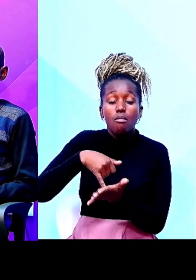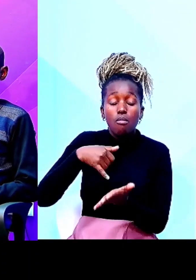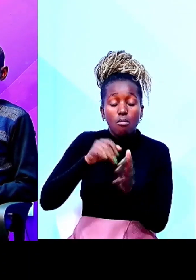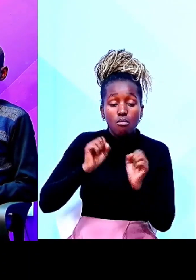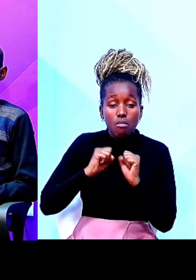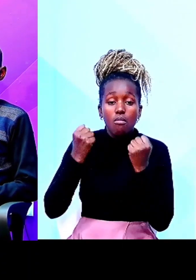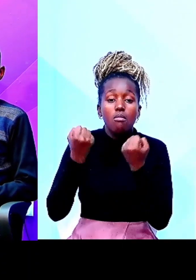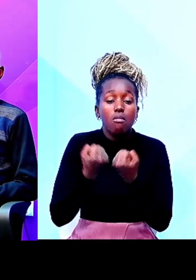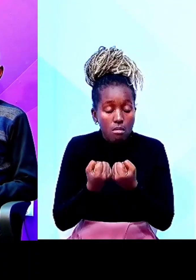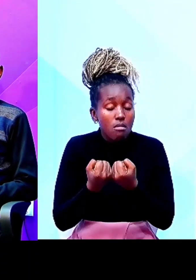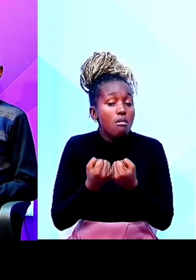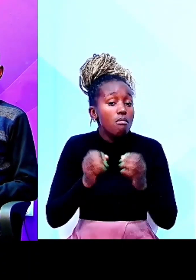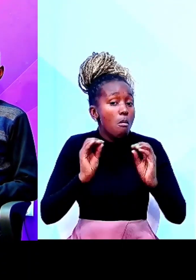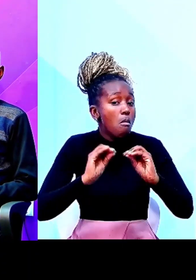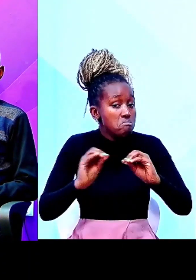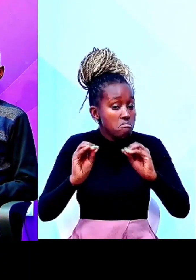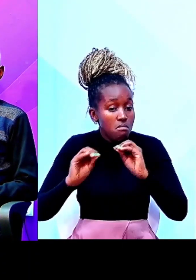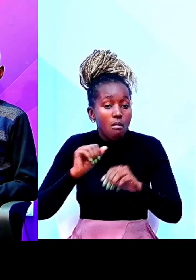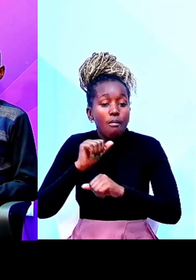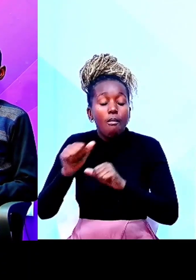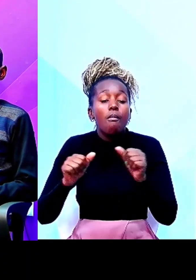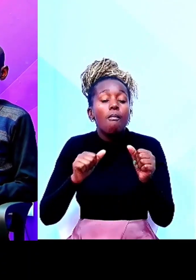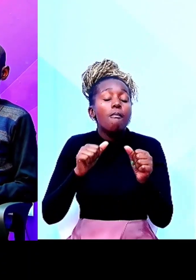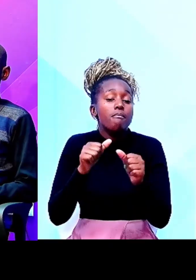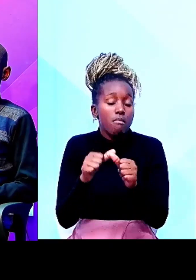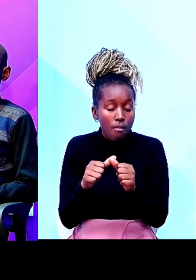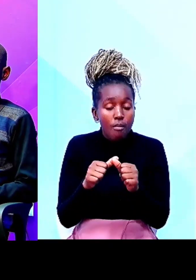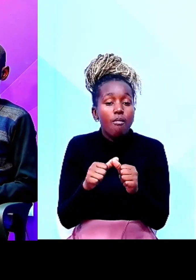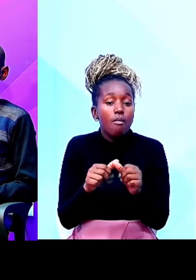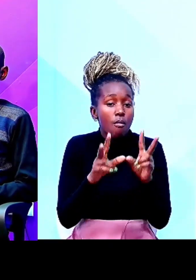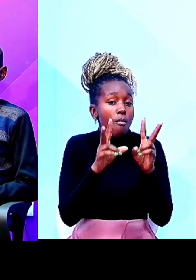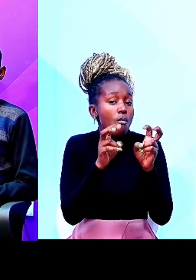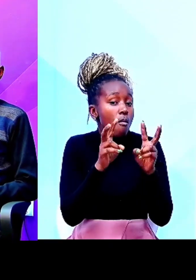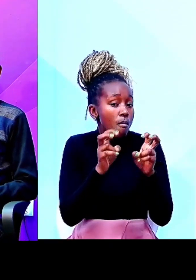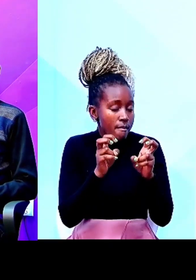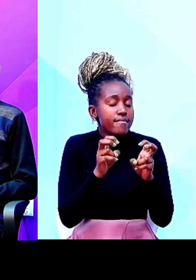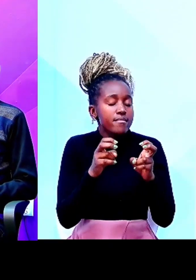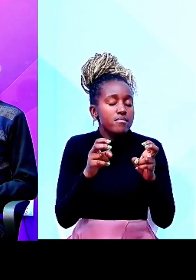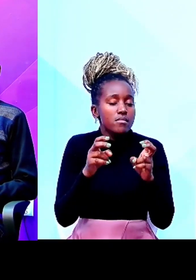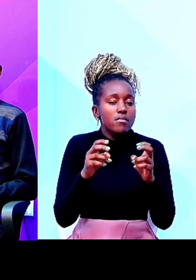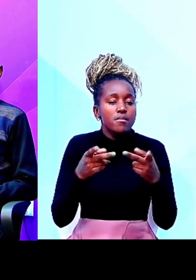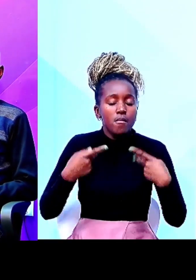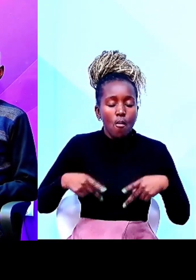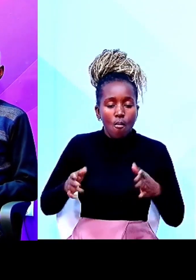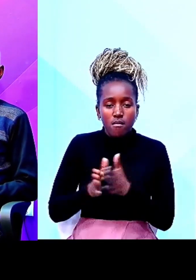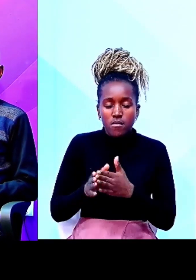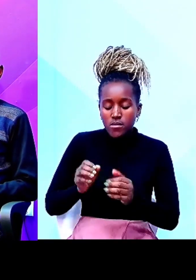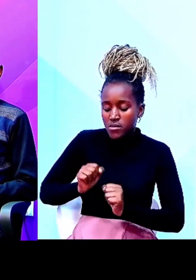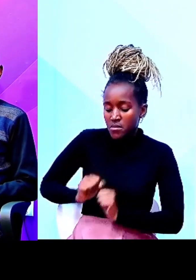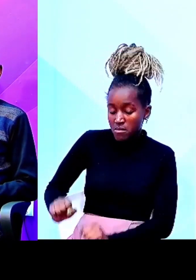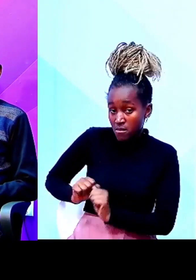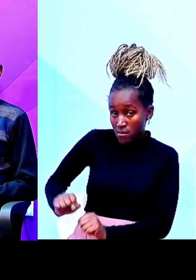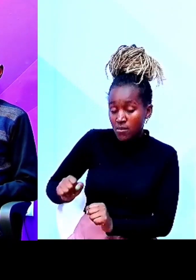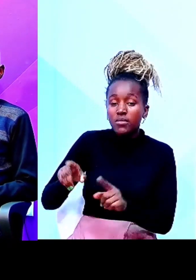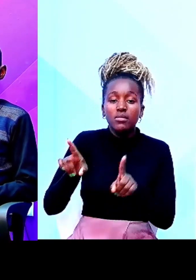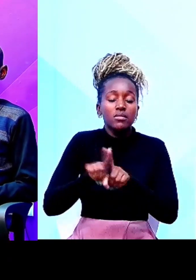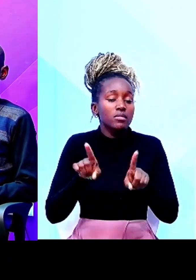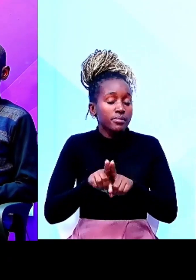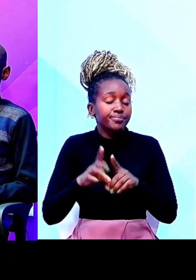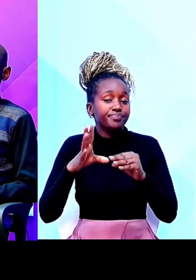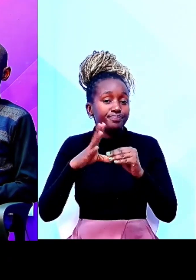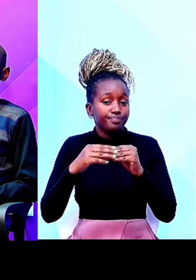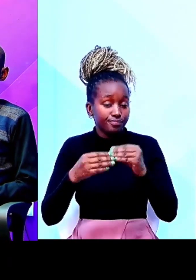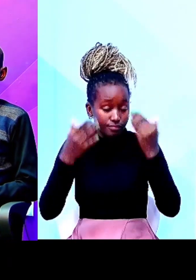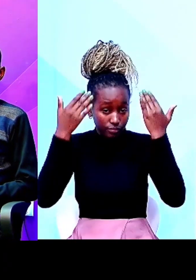on issues concerning people with epilepsy, and to create awareness so